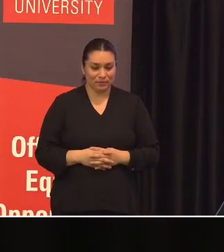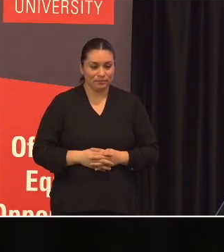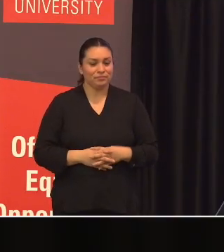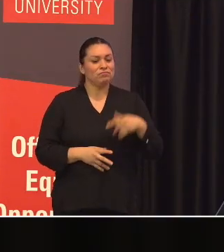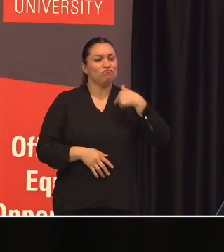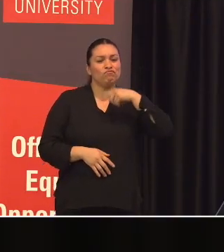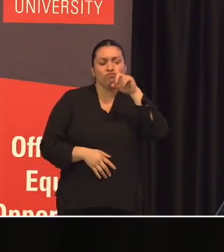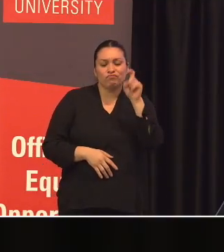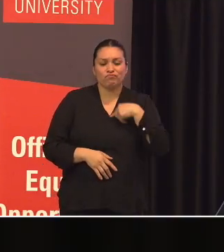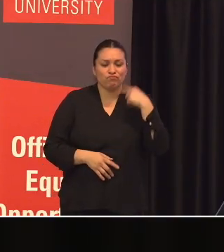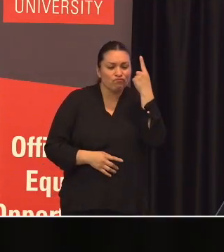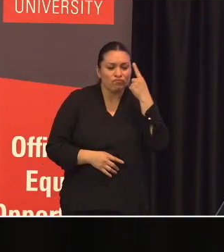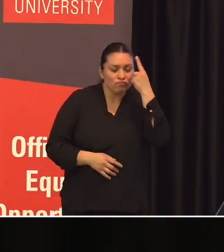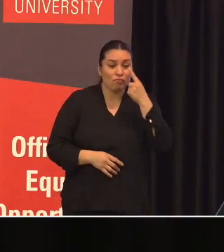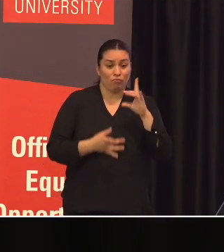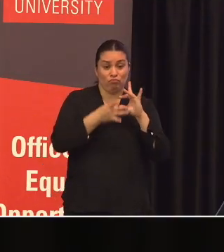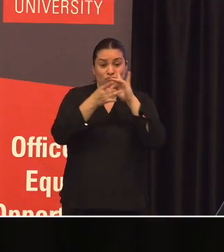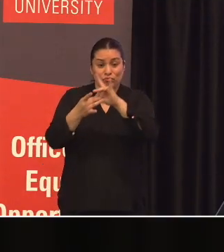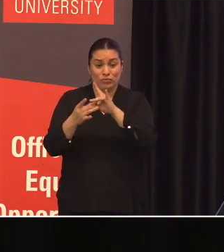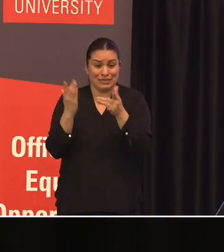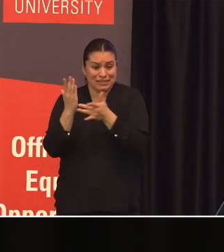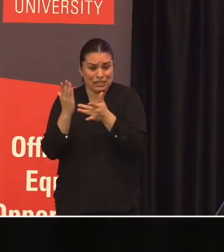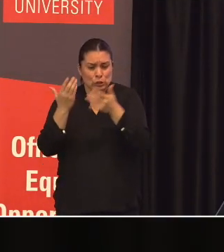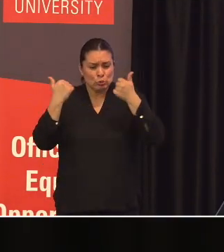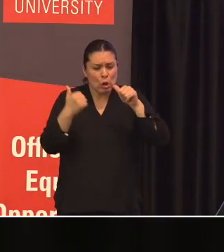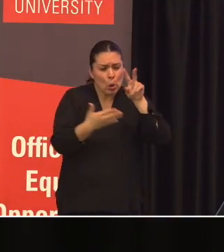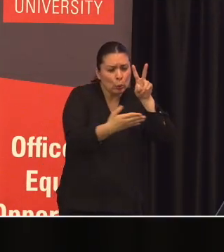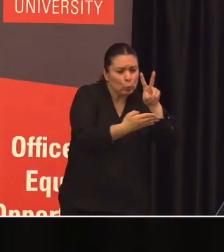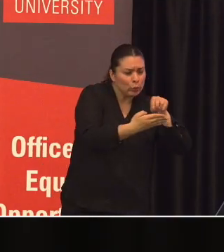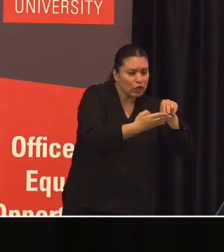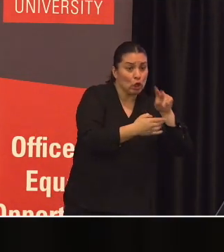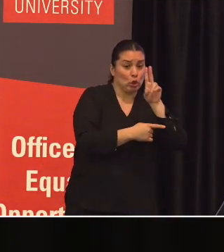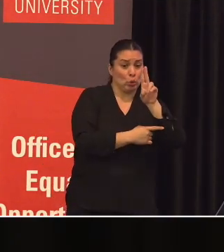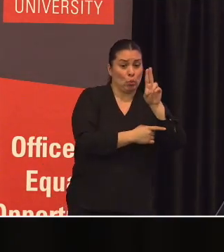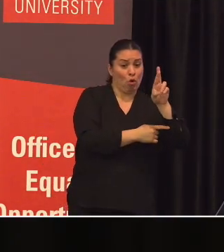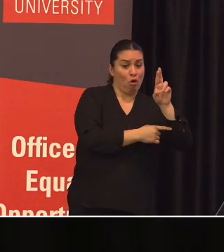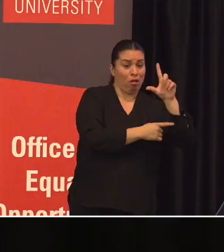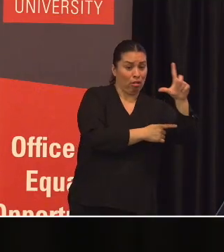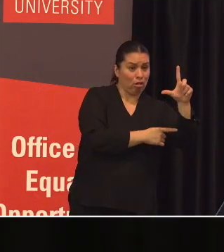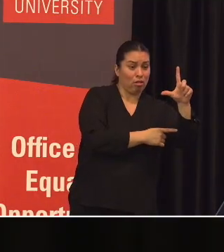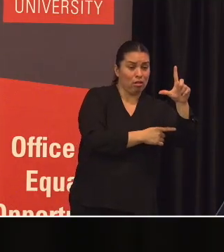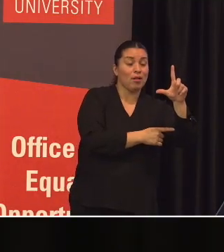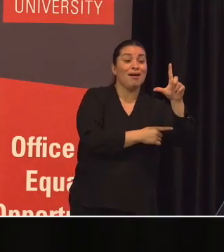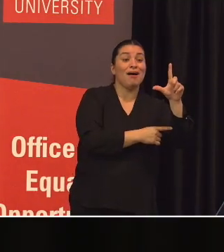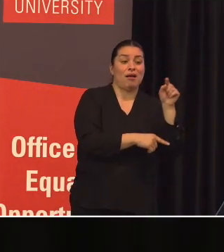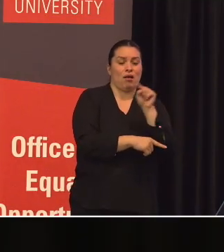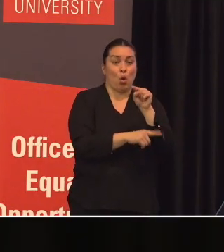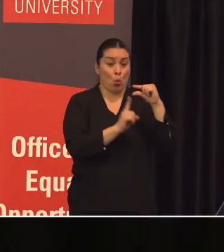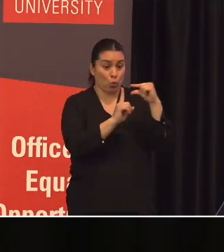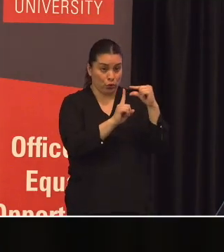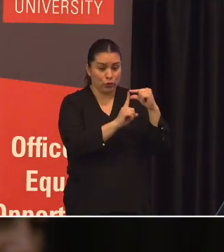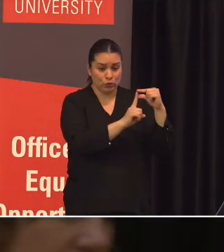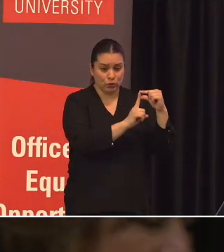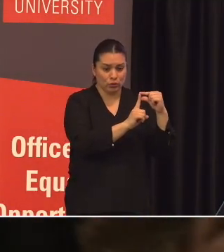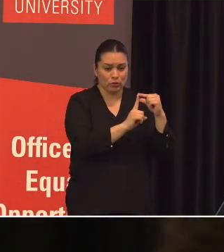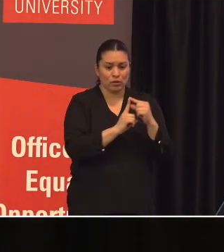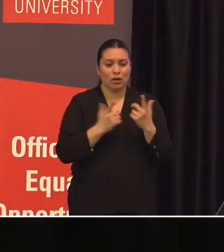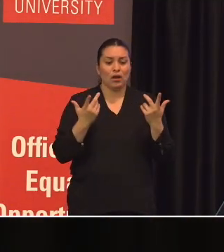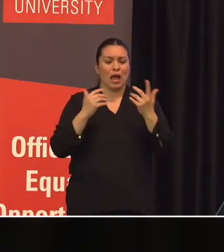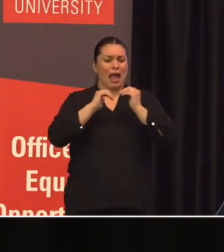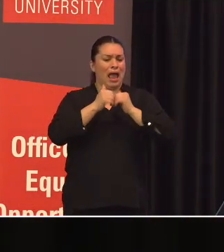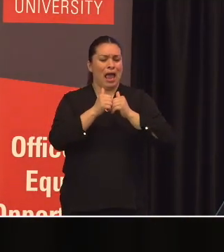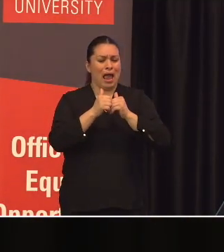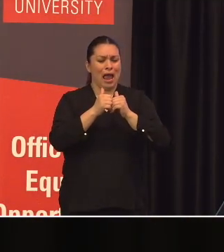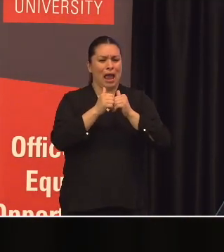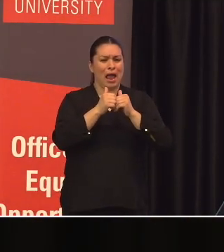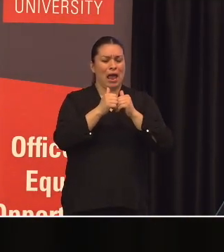a URL as a word, what the best way is to list hashtags, because I've been told